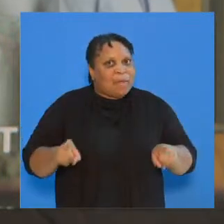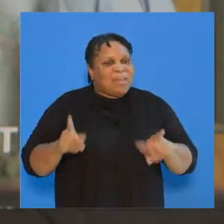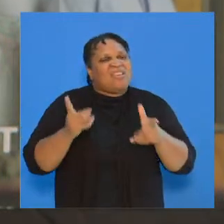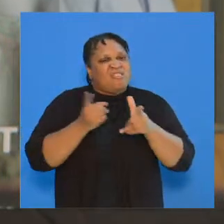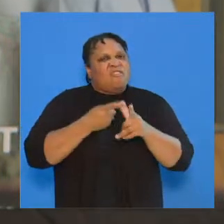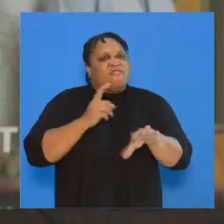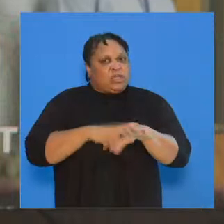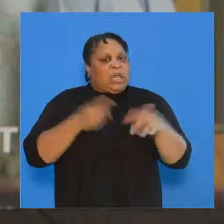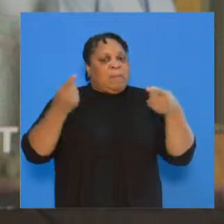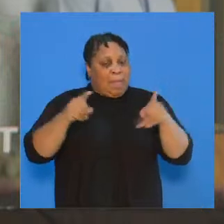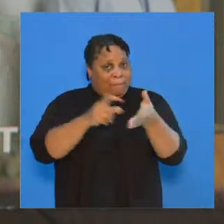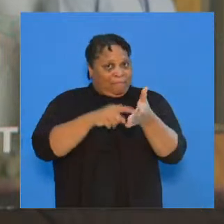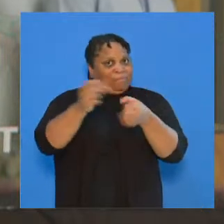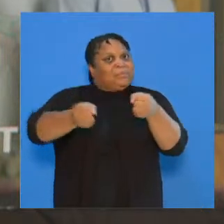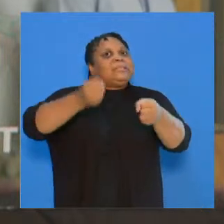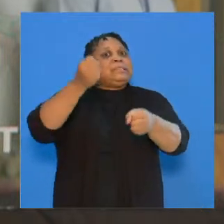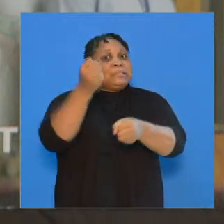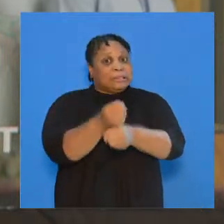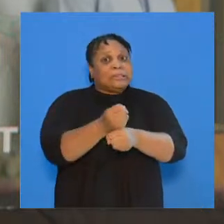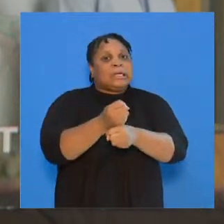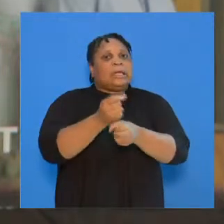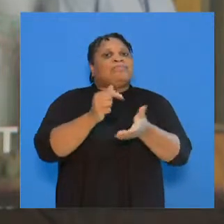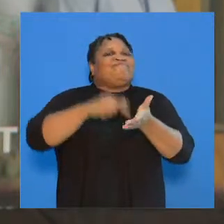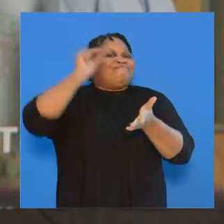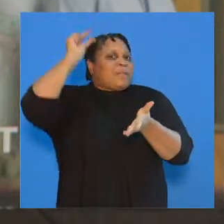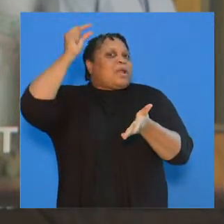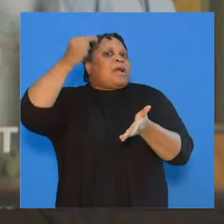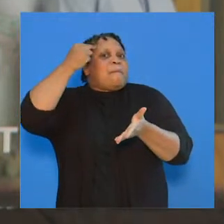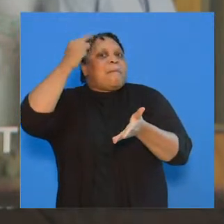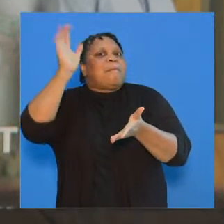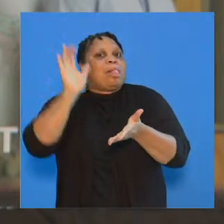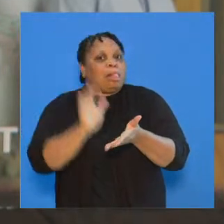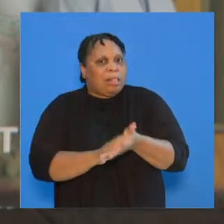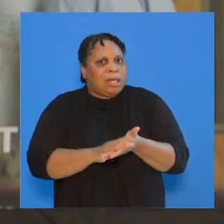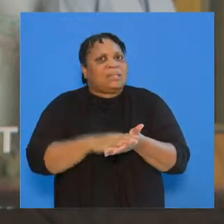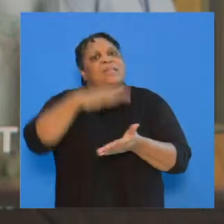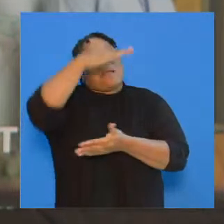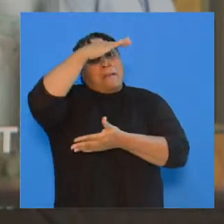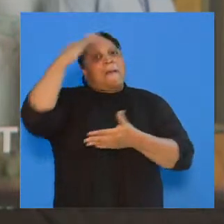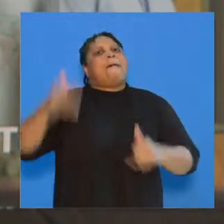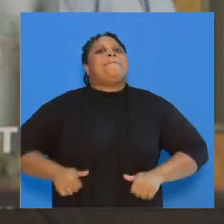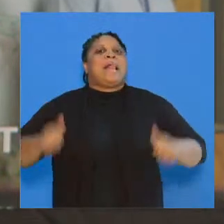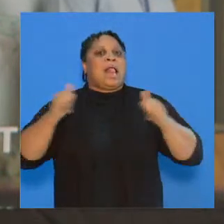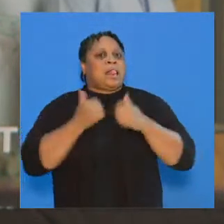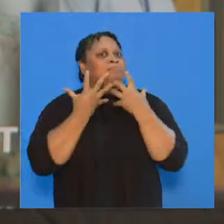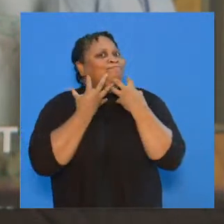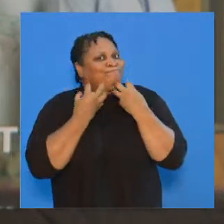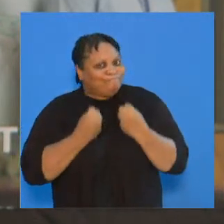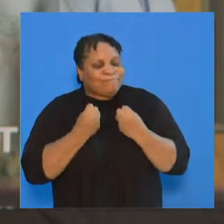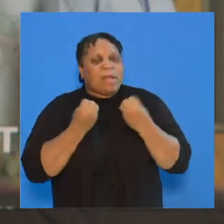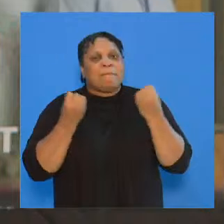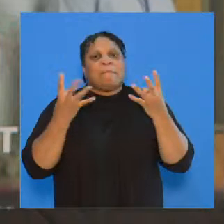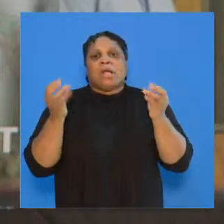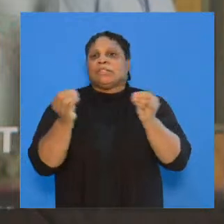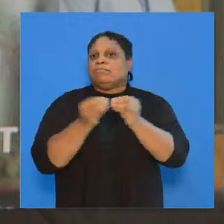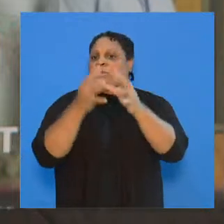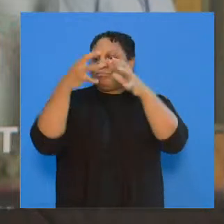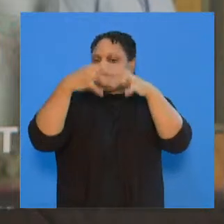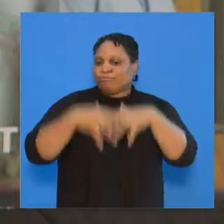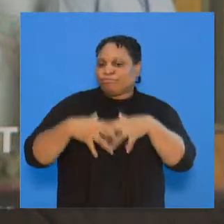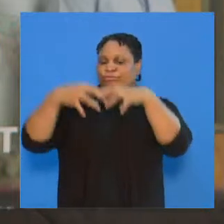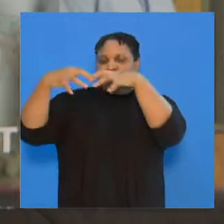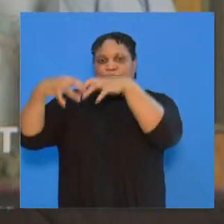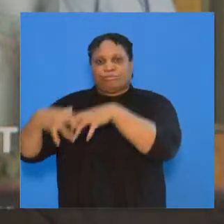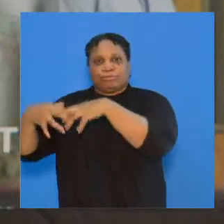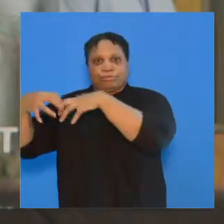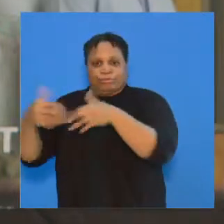year. This government believes that Black Lives Matter, and there is much work to be done to break down the two